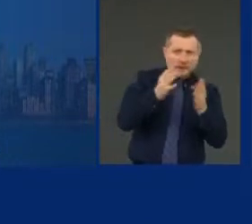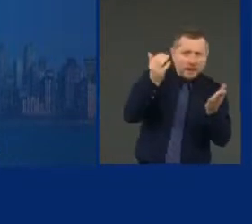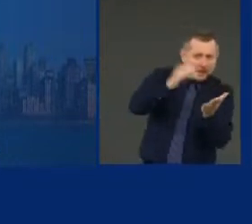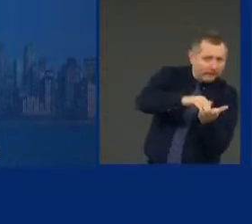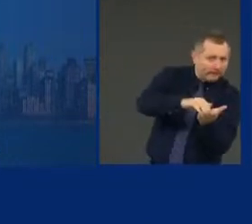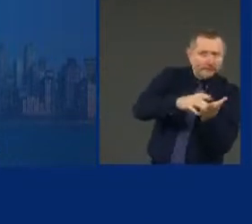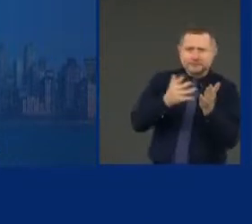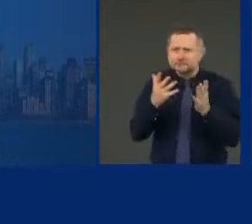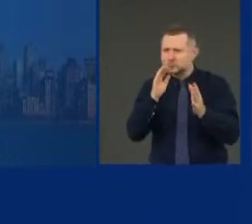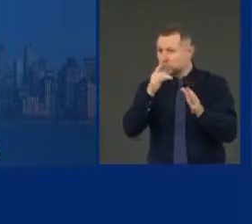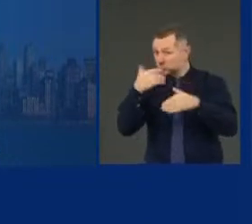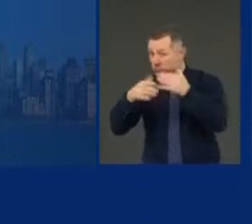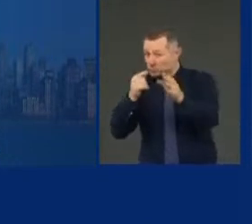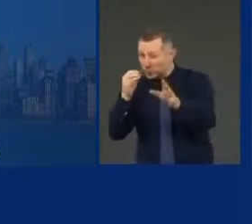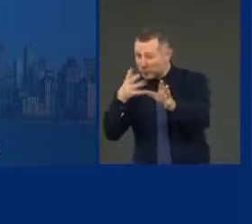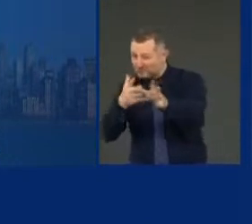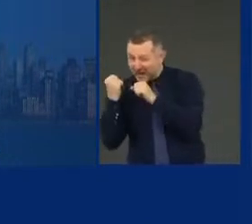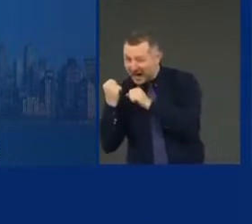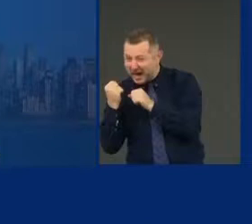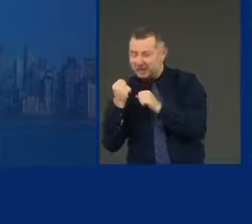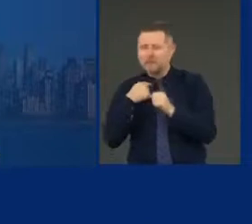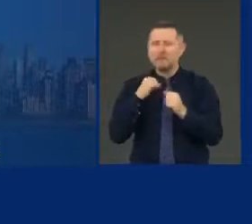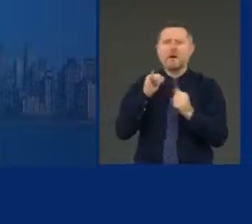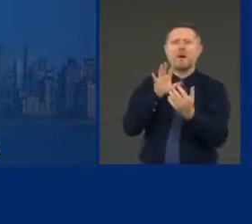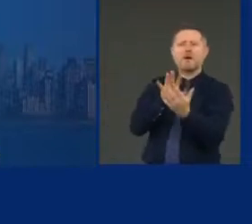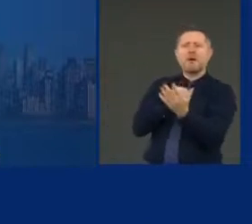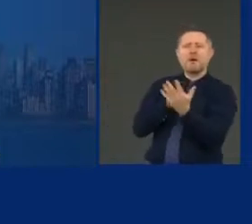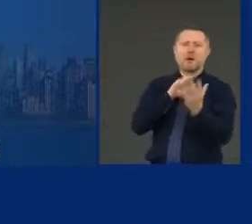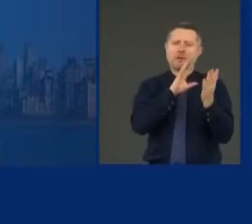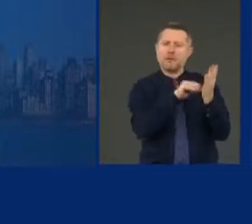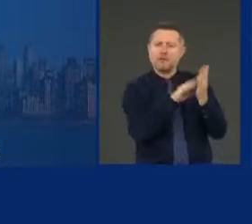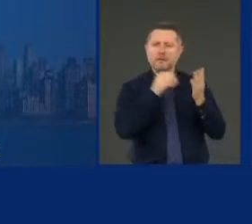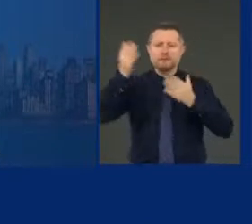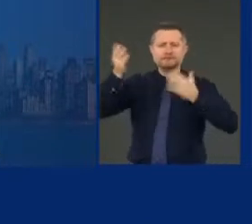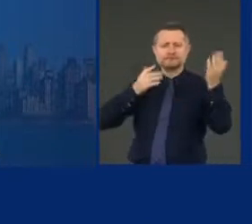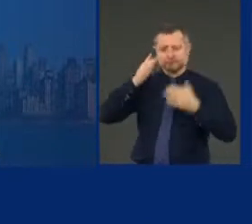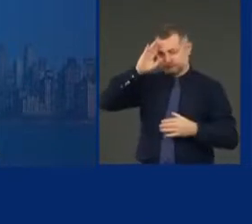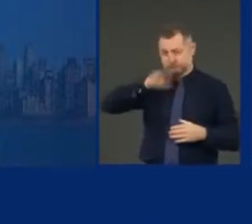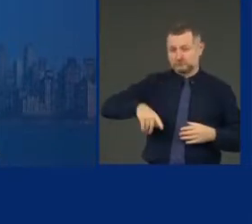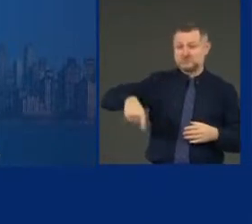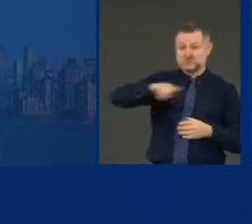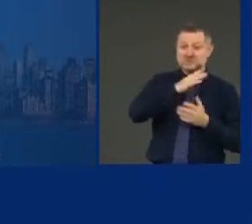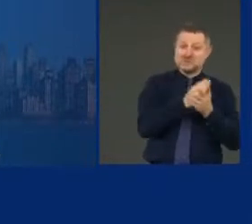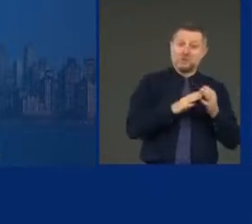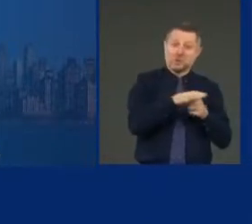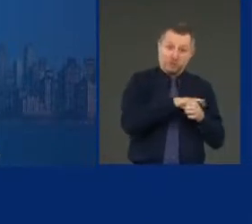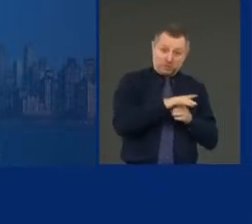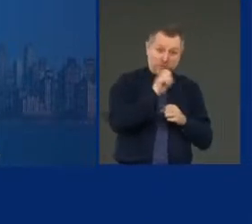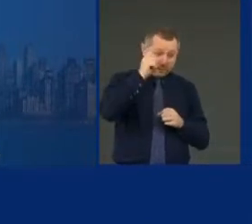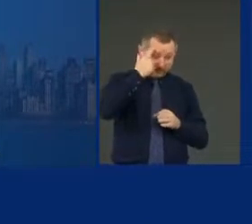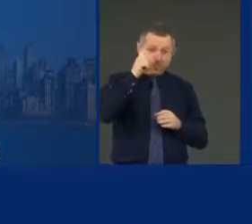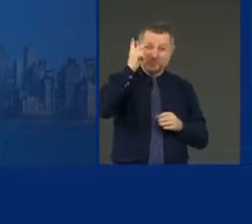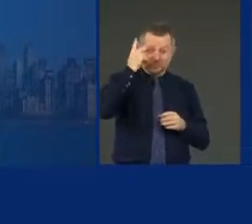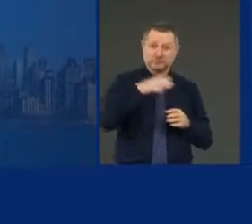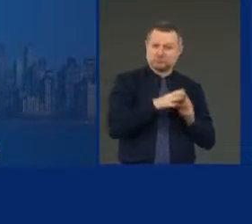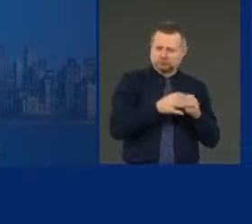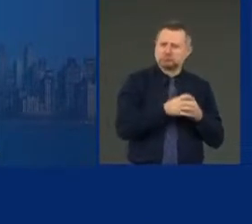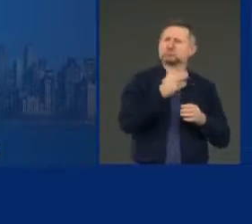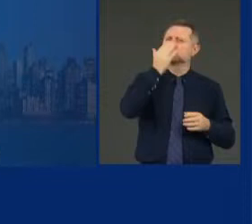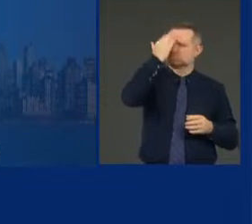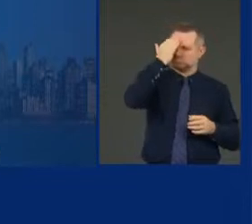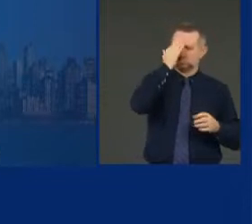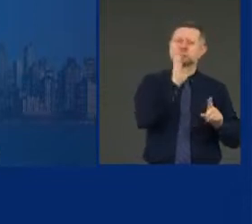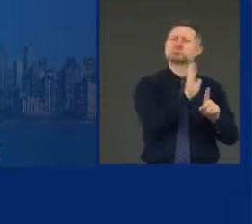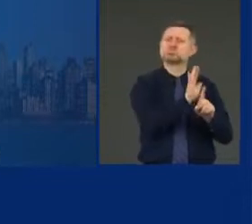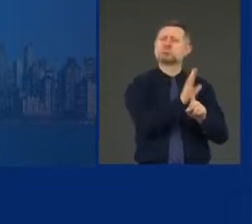So I understand you have local officials who have opinions. I have opinions. But you know